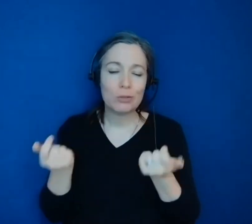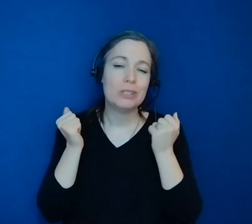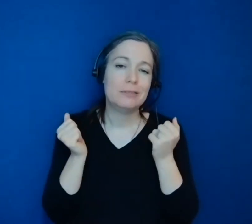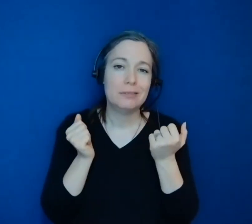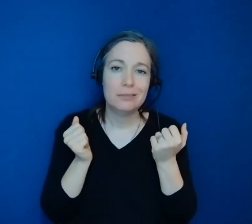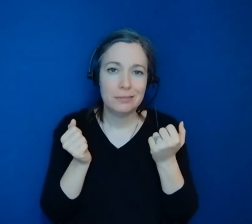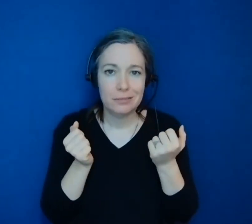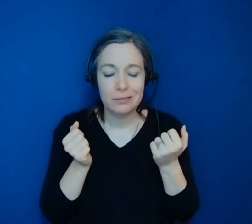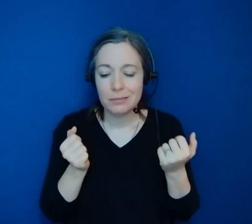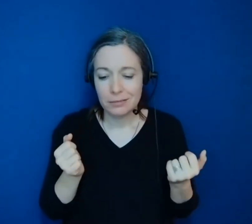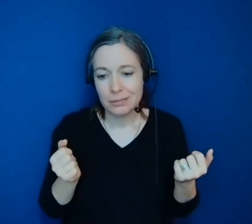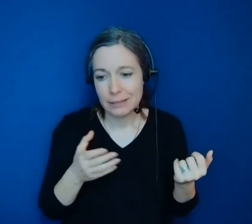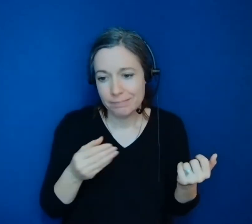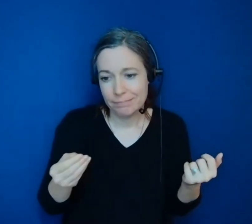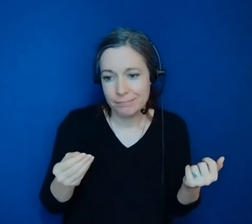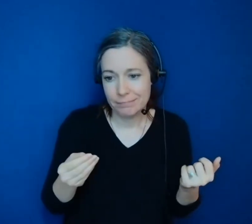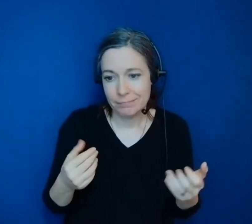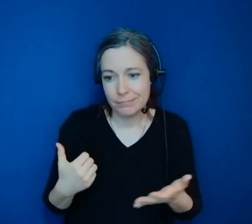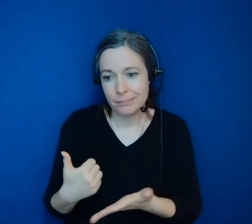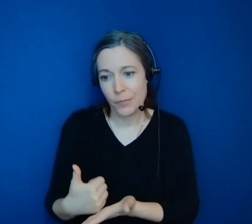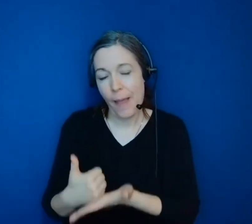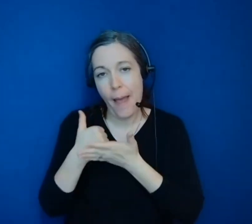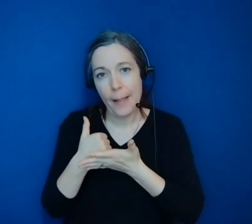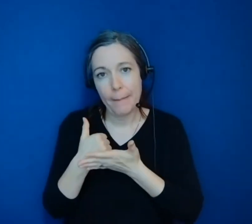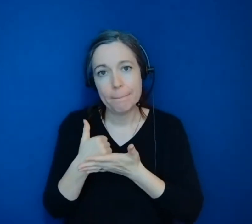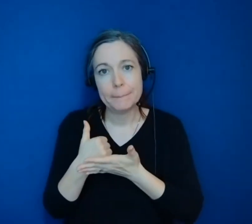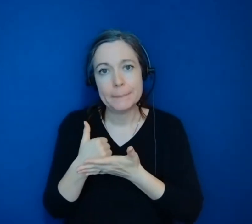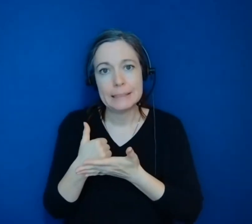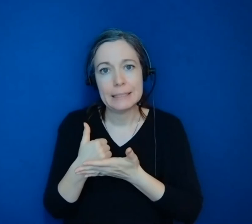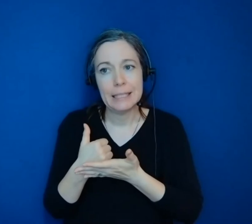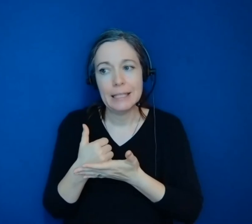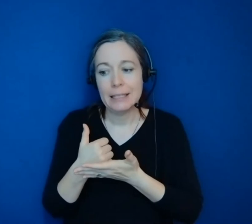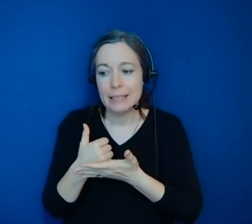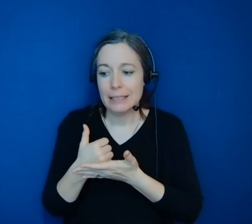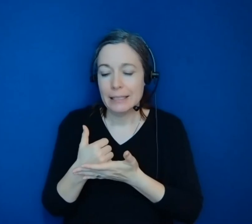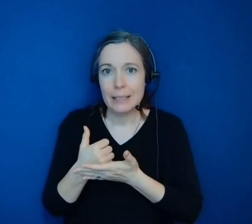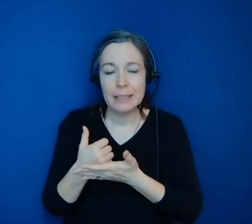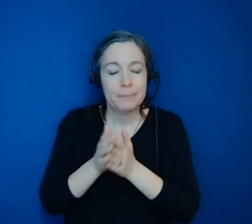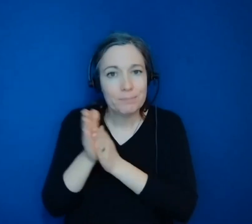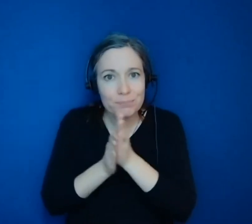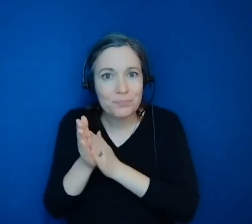um that really helps with like me engaging with them actually doing the work because I love like the topic.